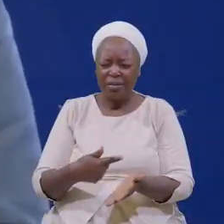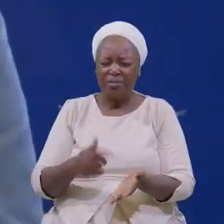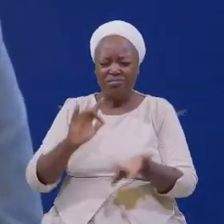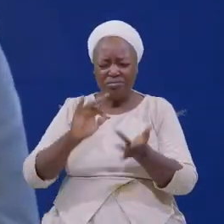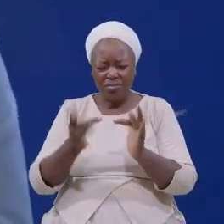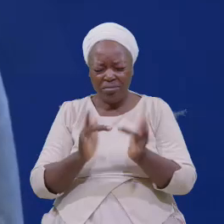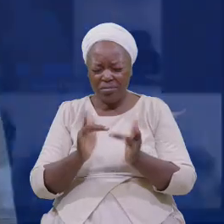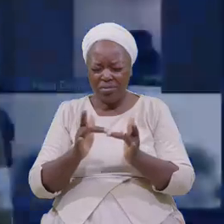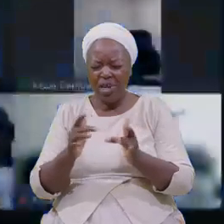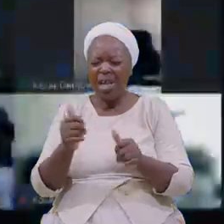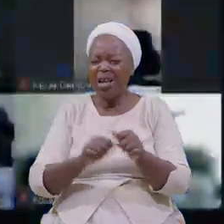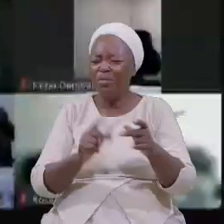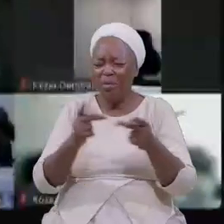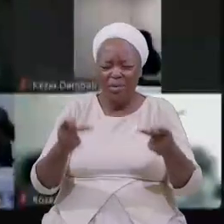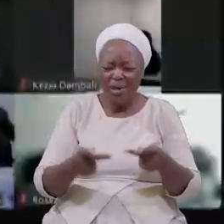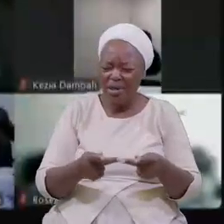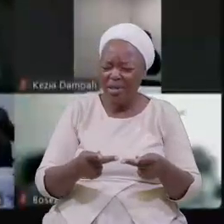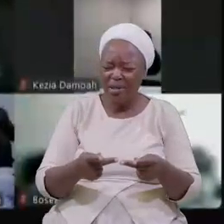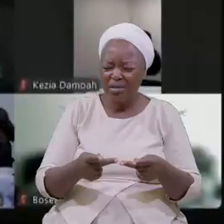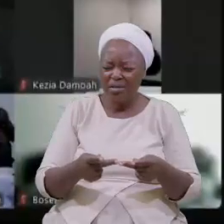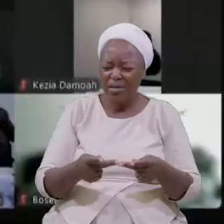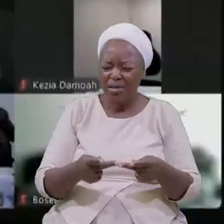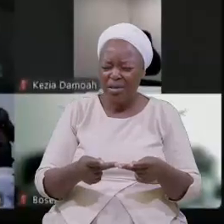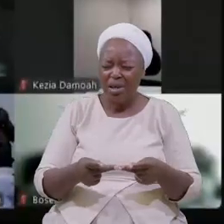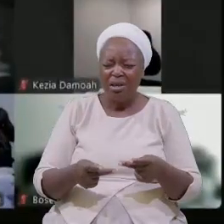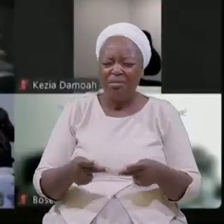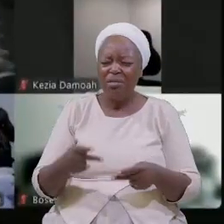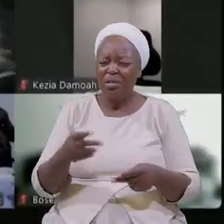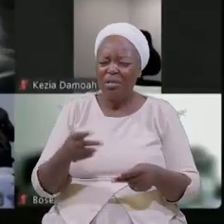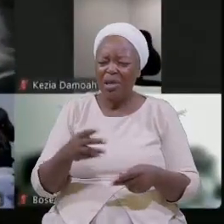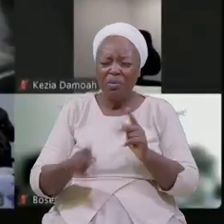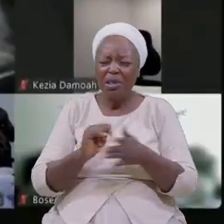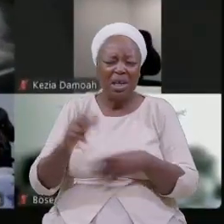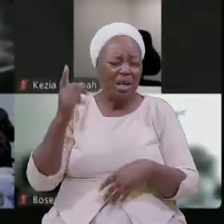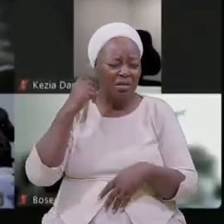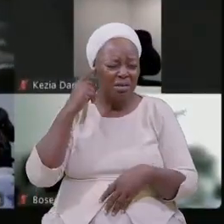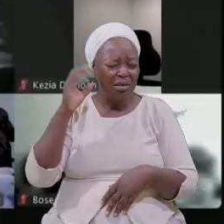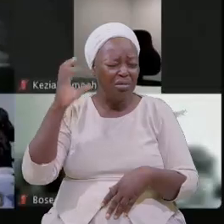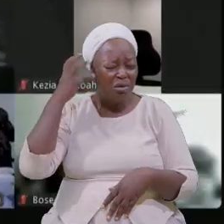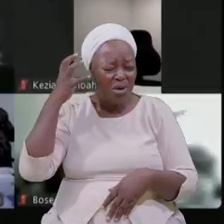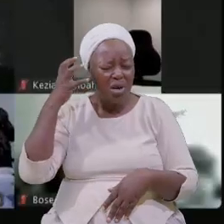online, everywhere, over the radio, over the television,